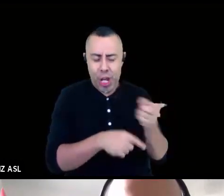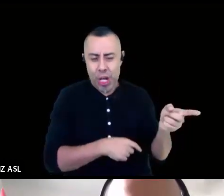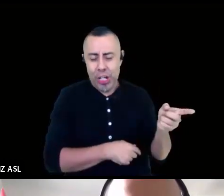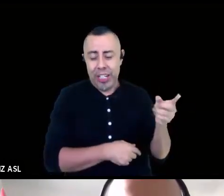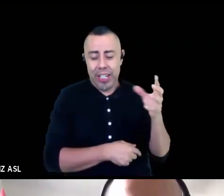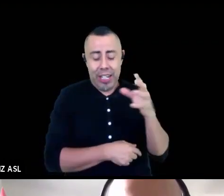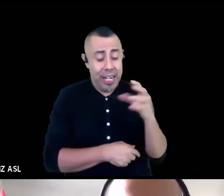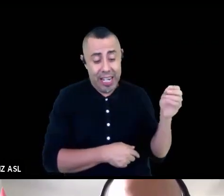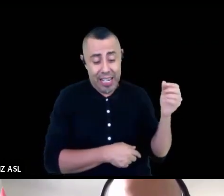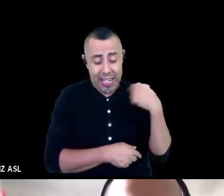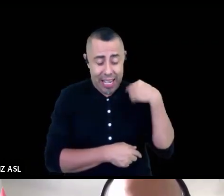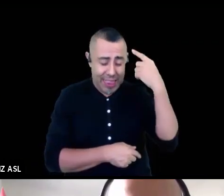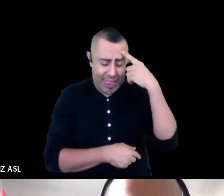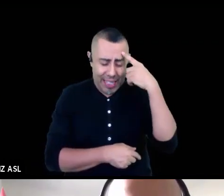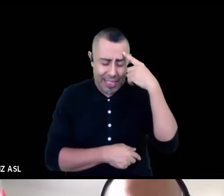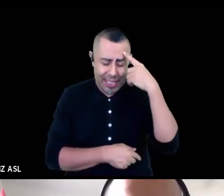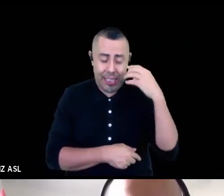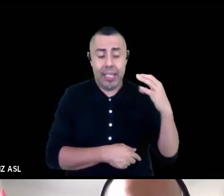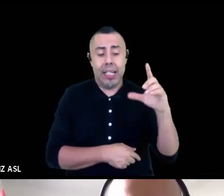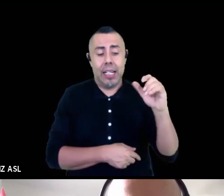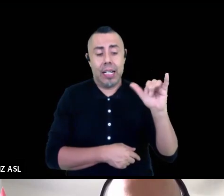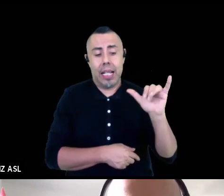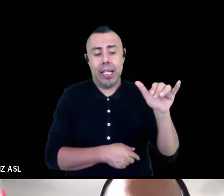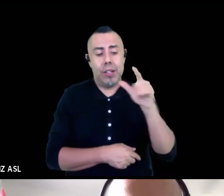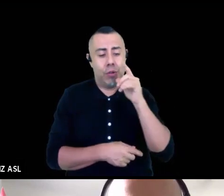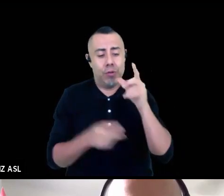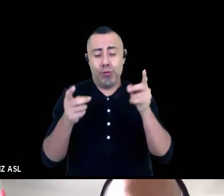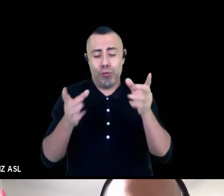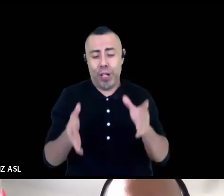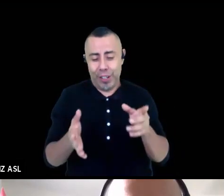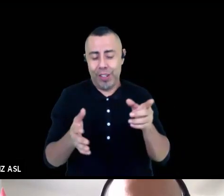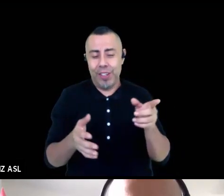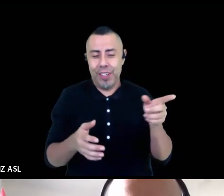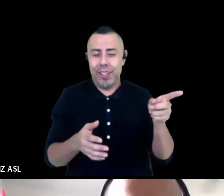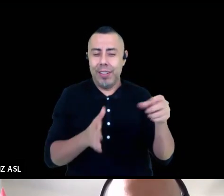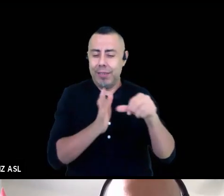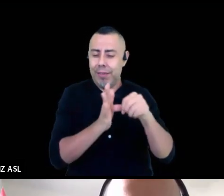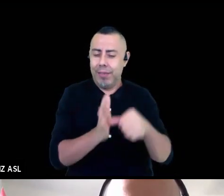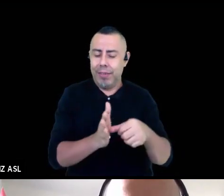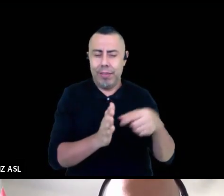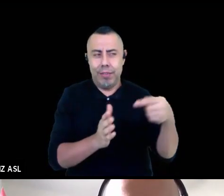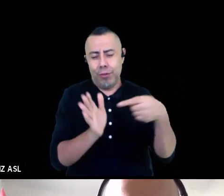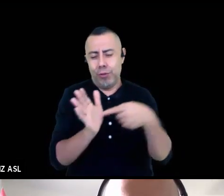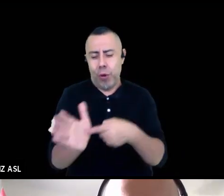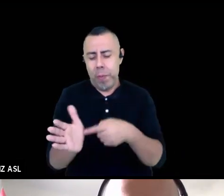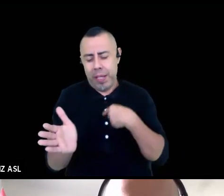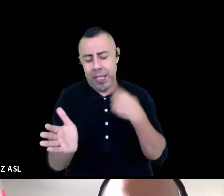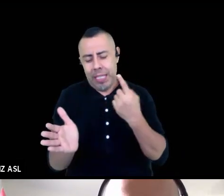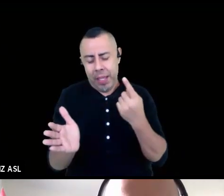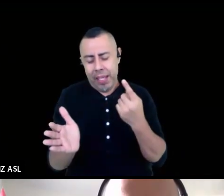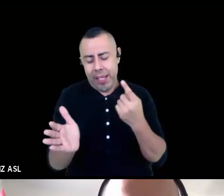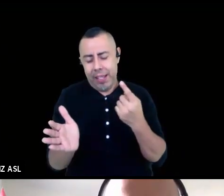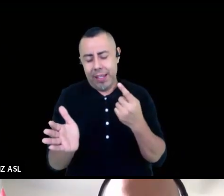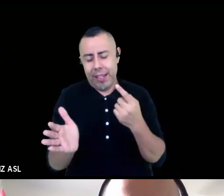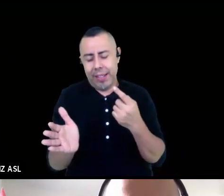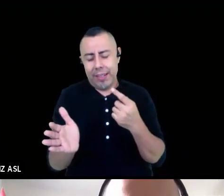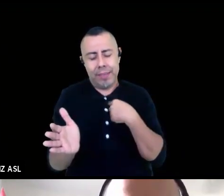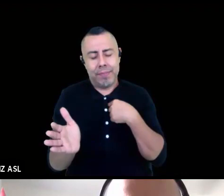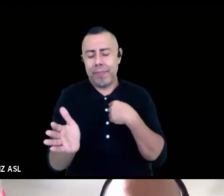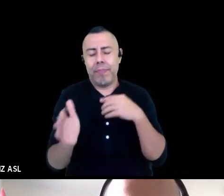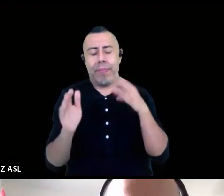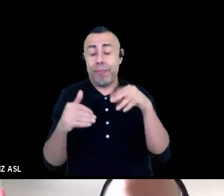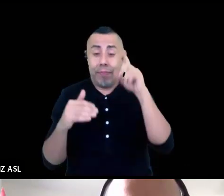And I think something that Clay, who directed this, pointed out to me recently while we were working on it is that I didn't even come to mind is